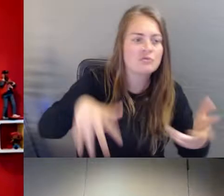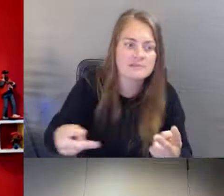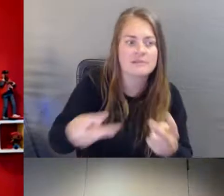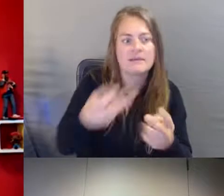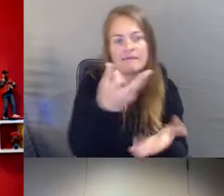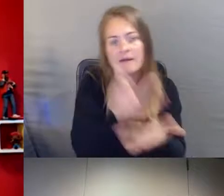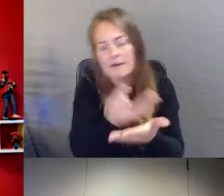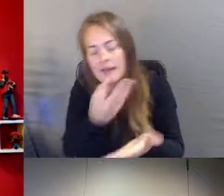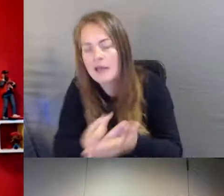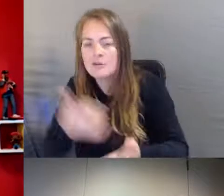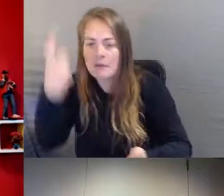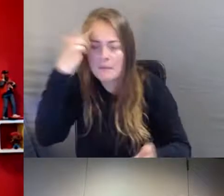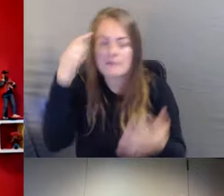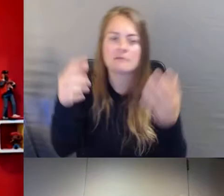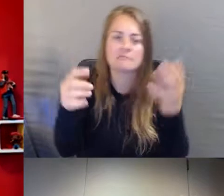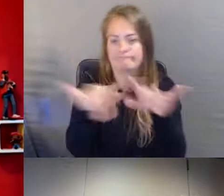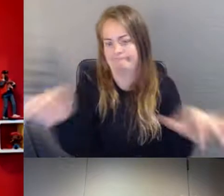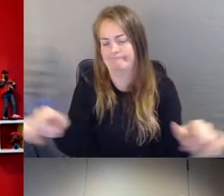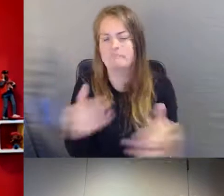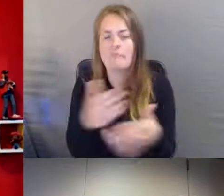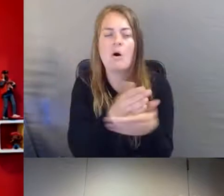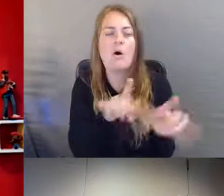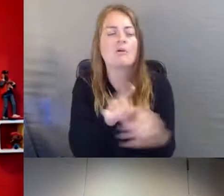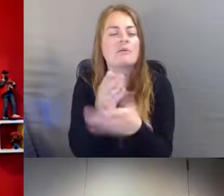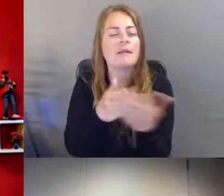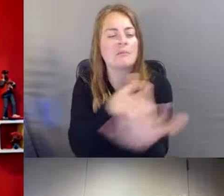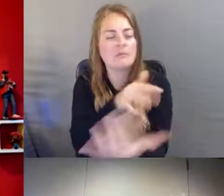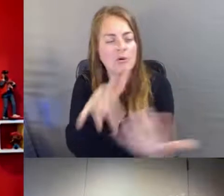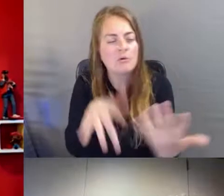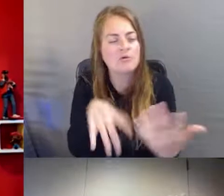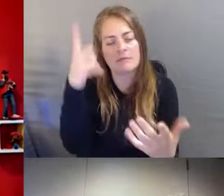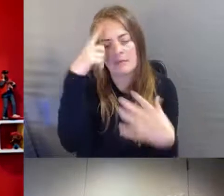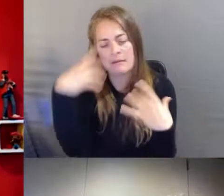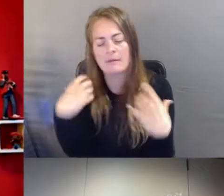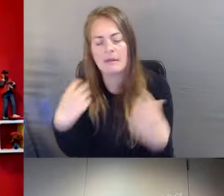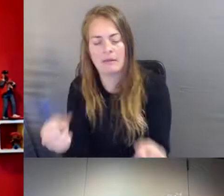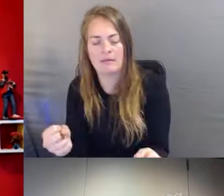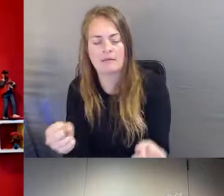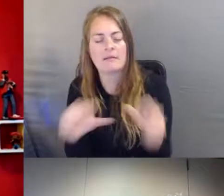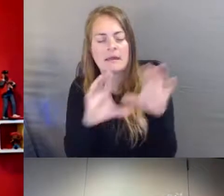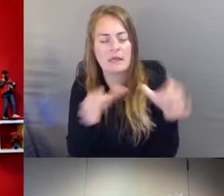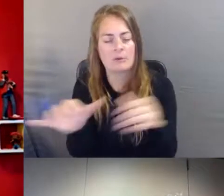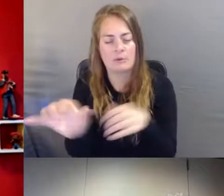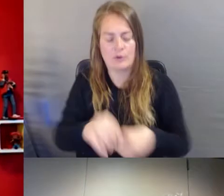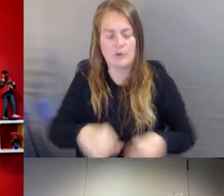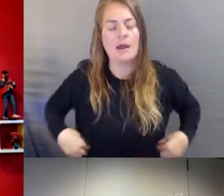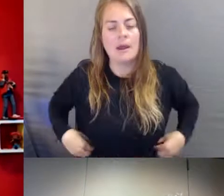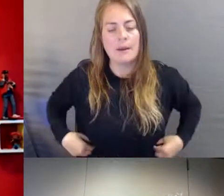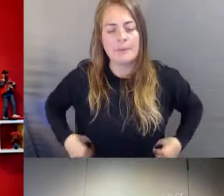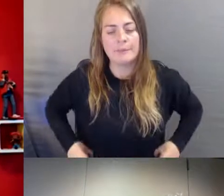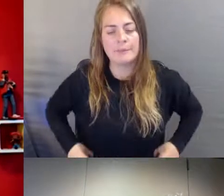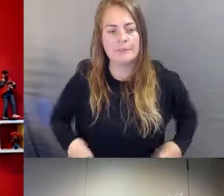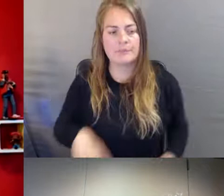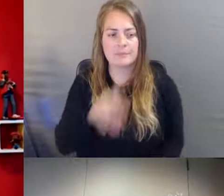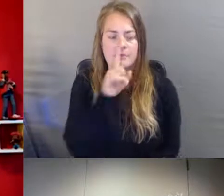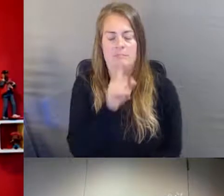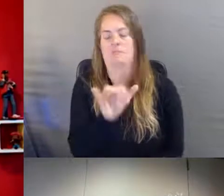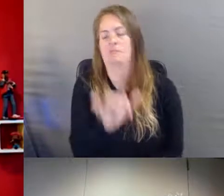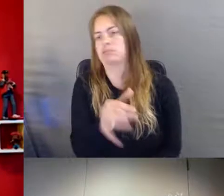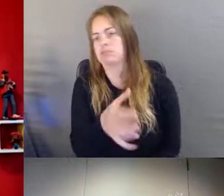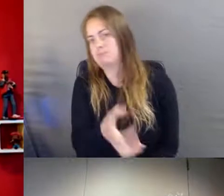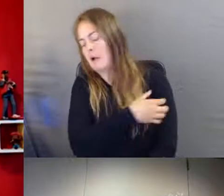mental, and some of those, like social and mental, had subcategories. This was a very powerful